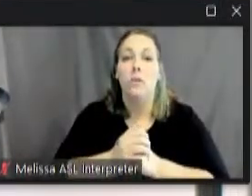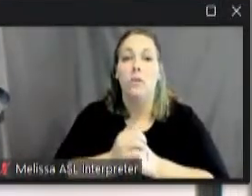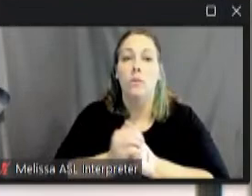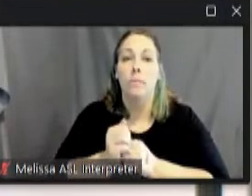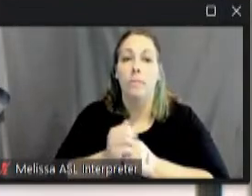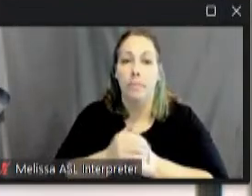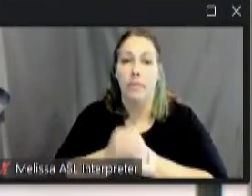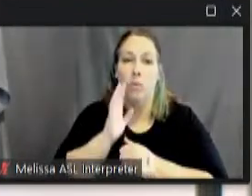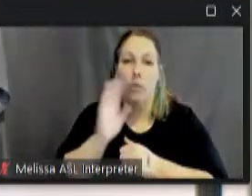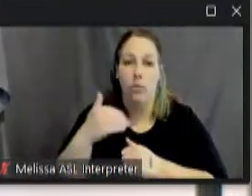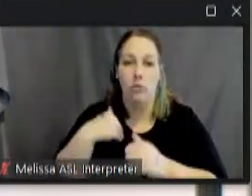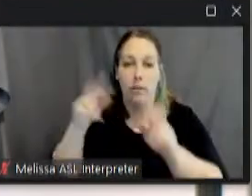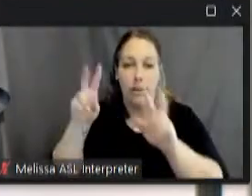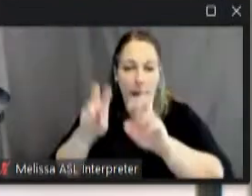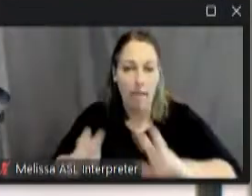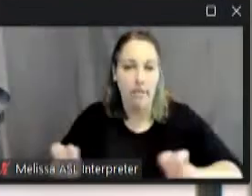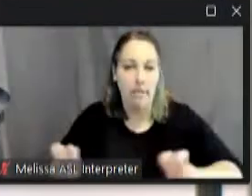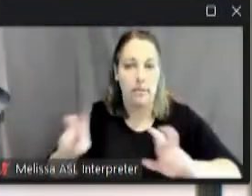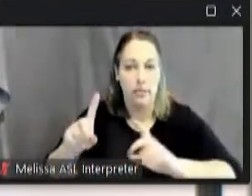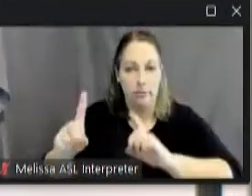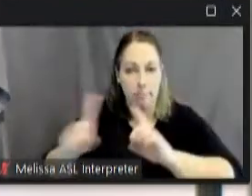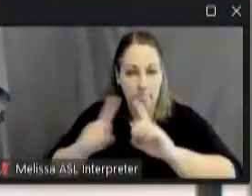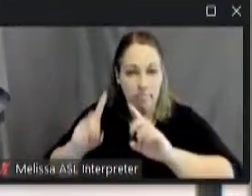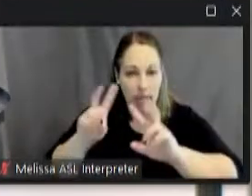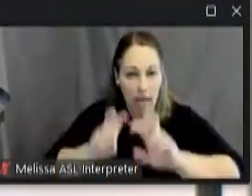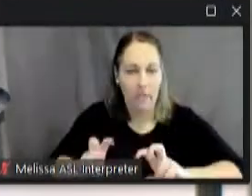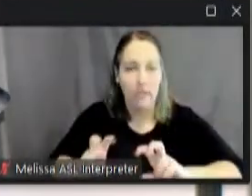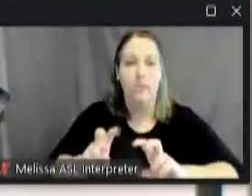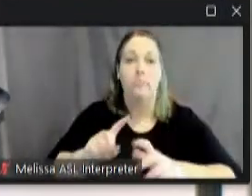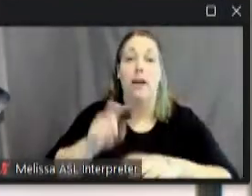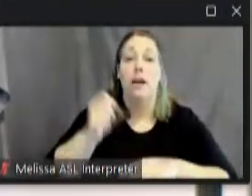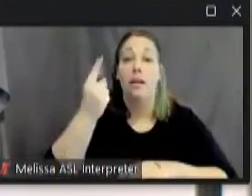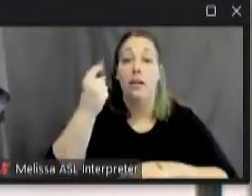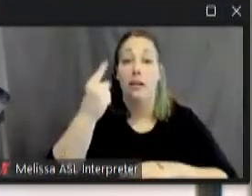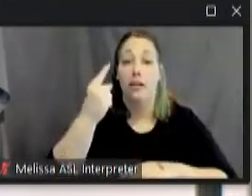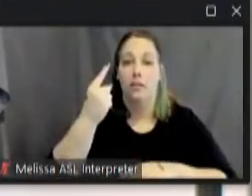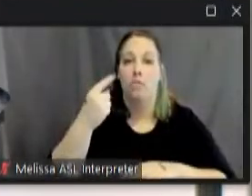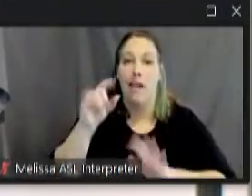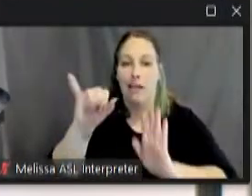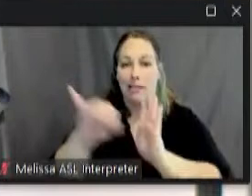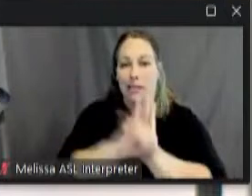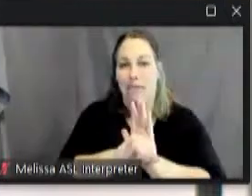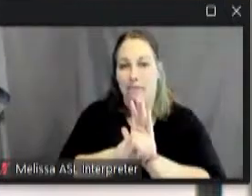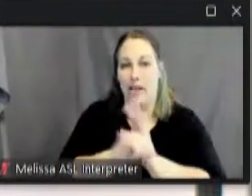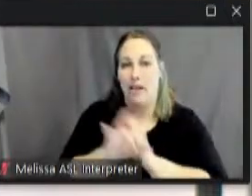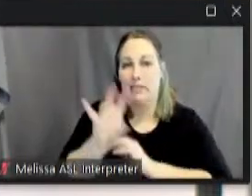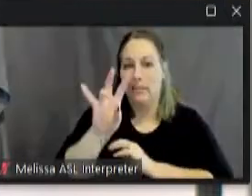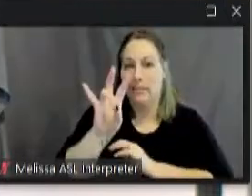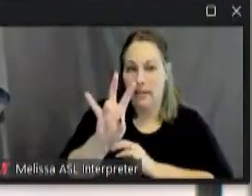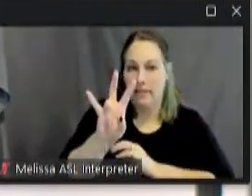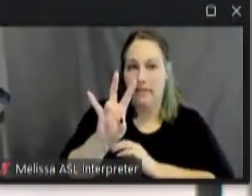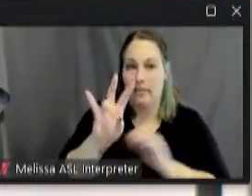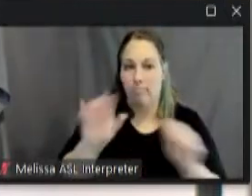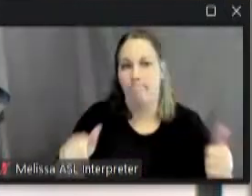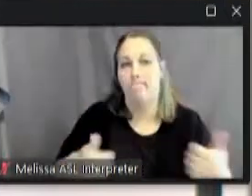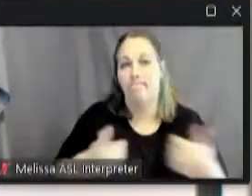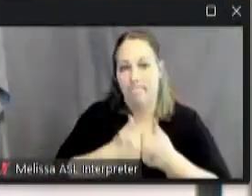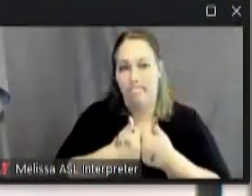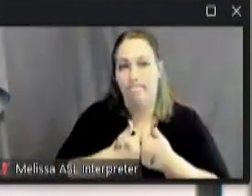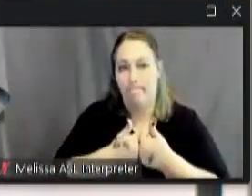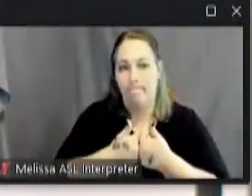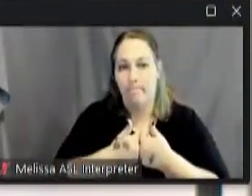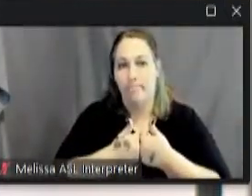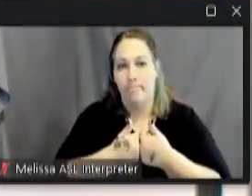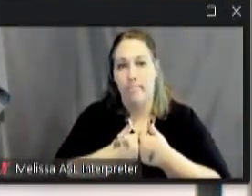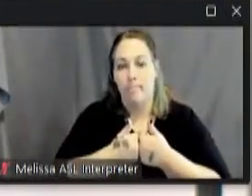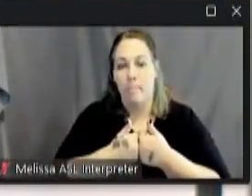participatory. There are 7 main challenges that we've identified, And these are some that were raised by